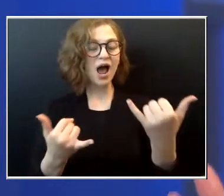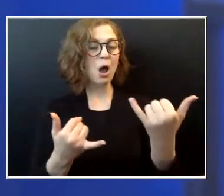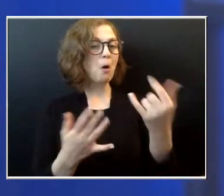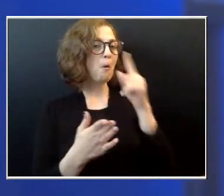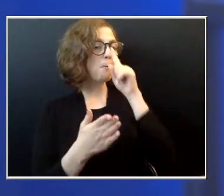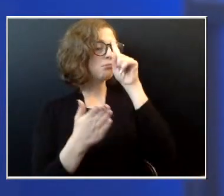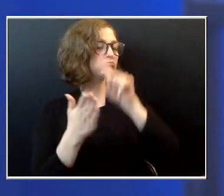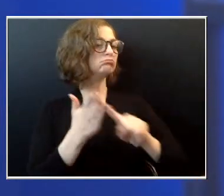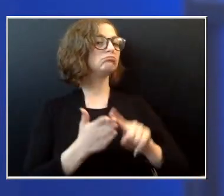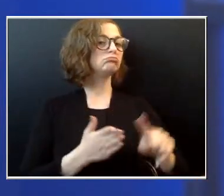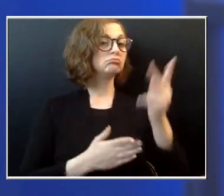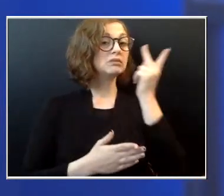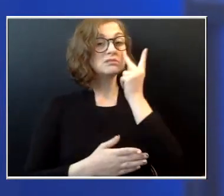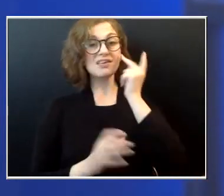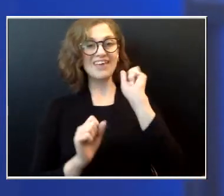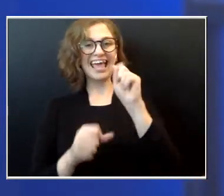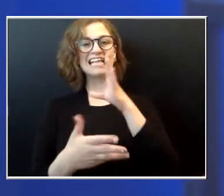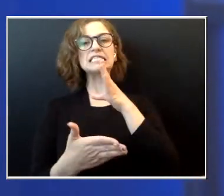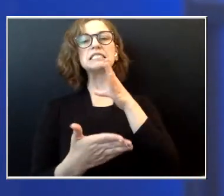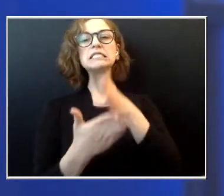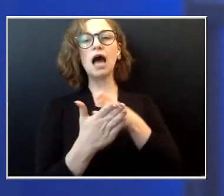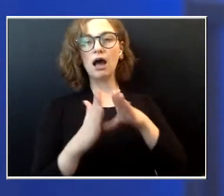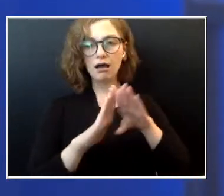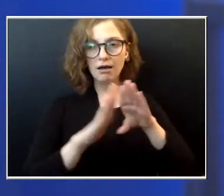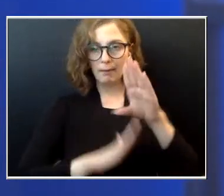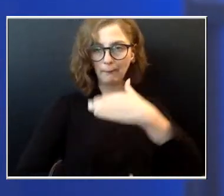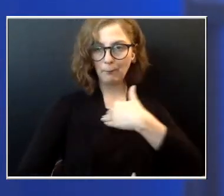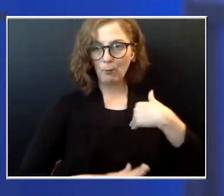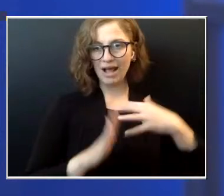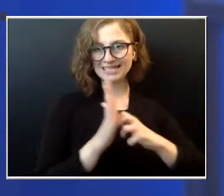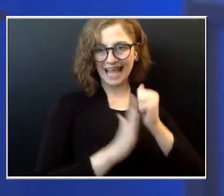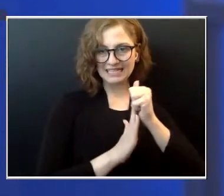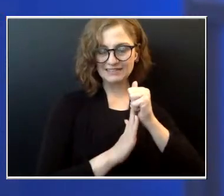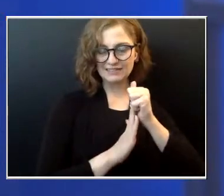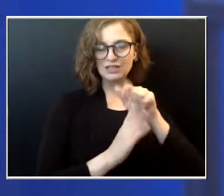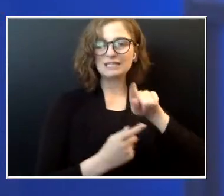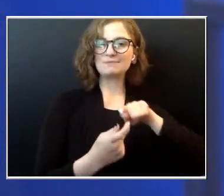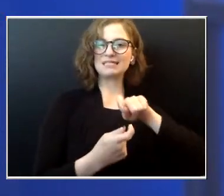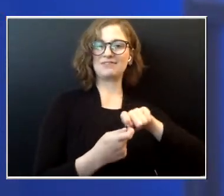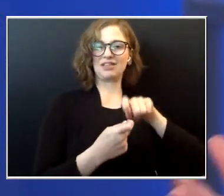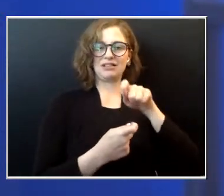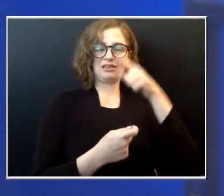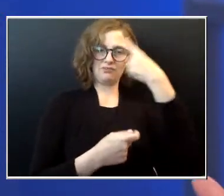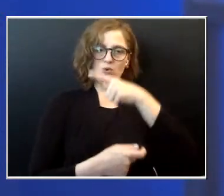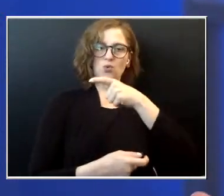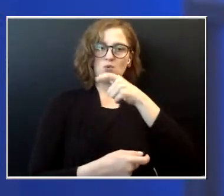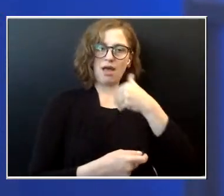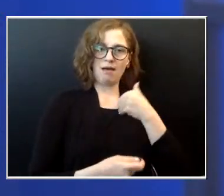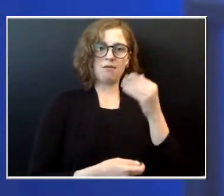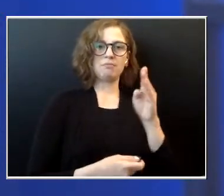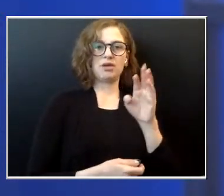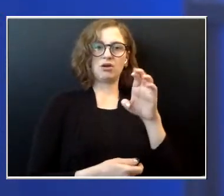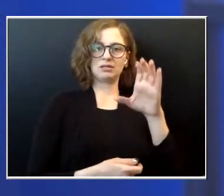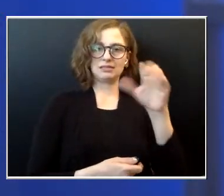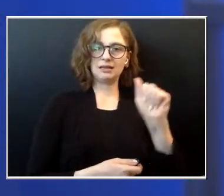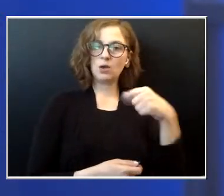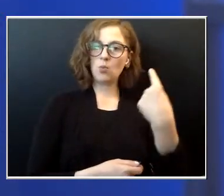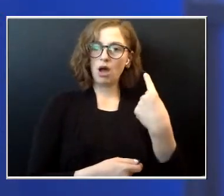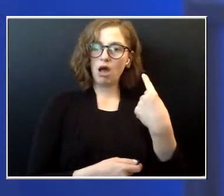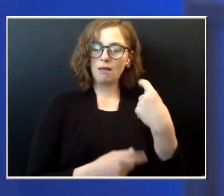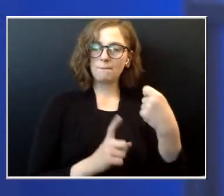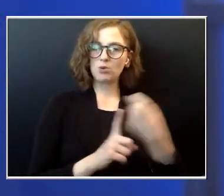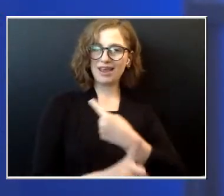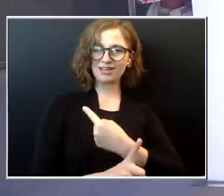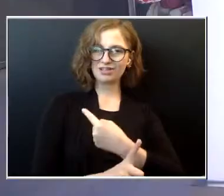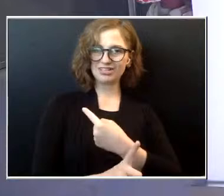development of breast cancer, specifically in women with BRCA1 mutations, which is an unmet need in